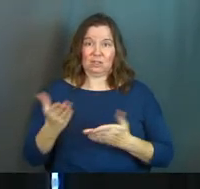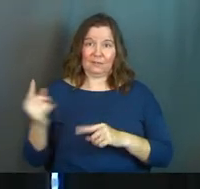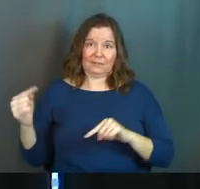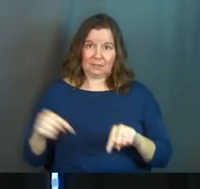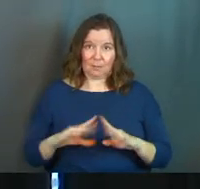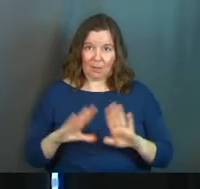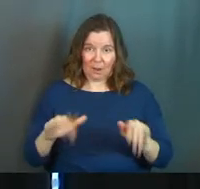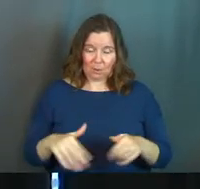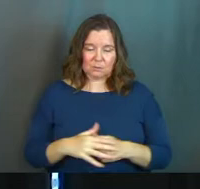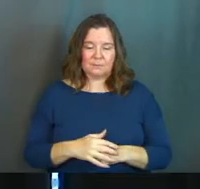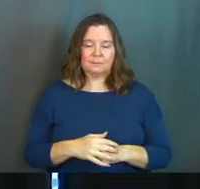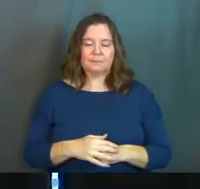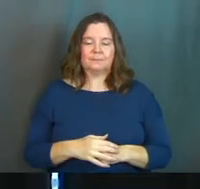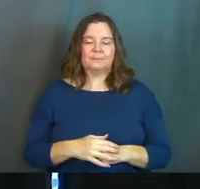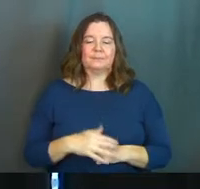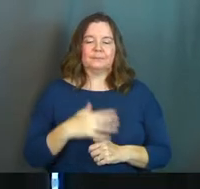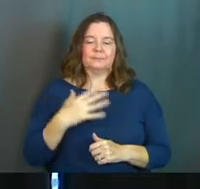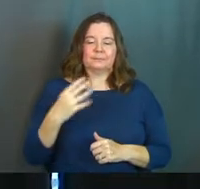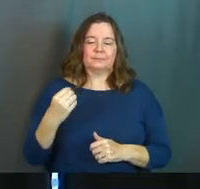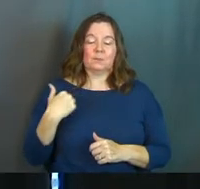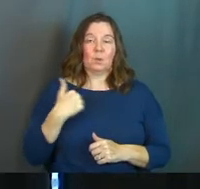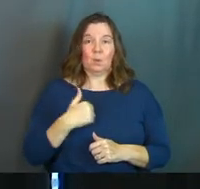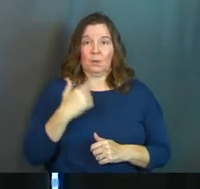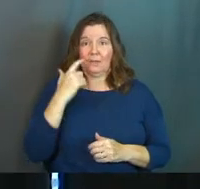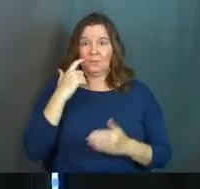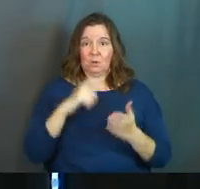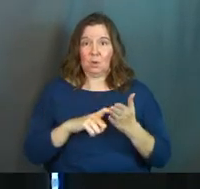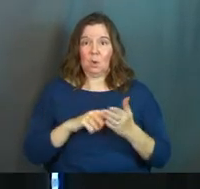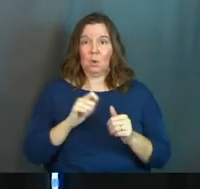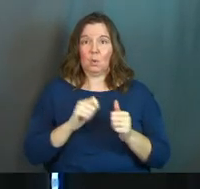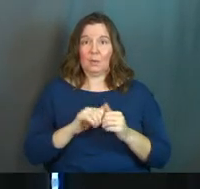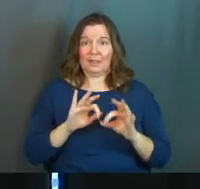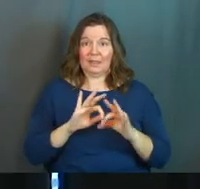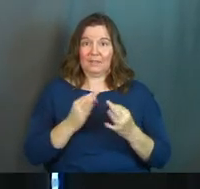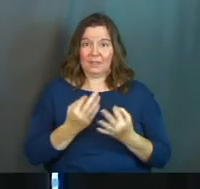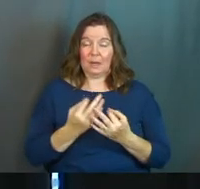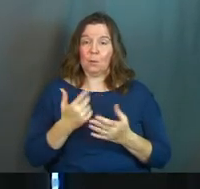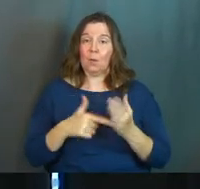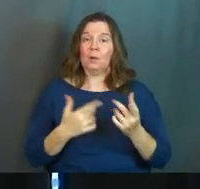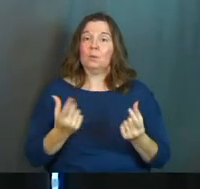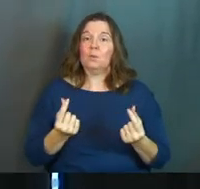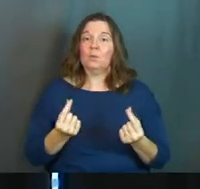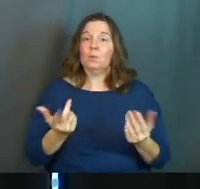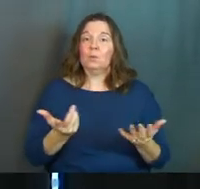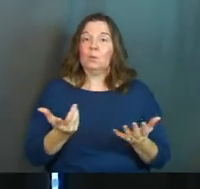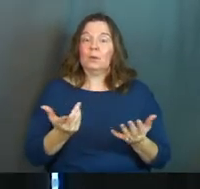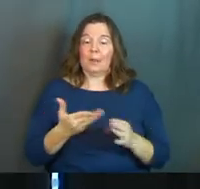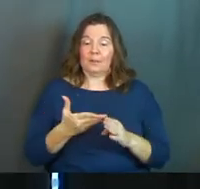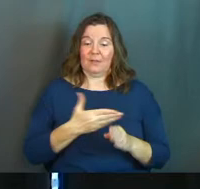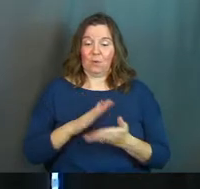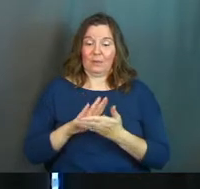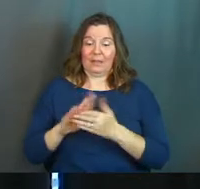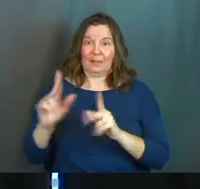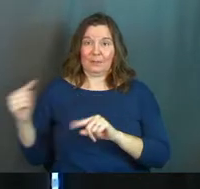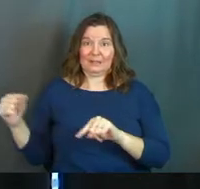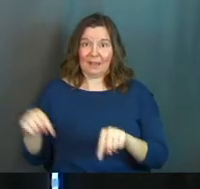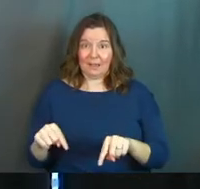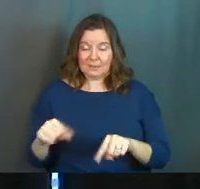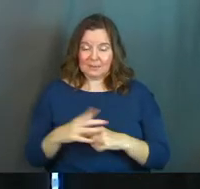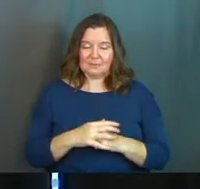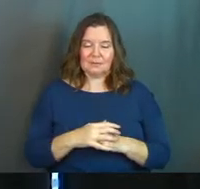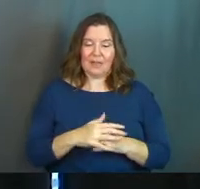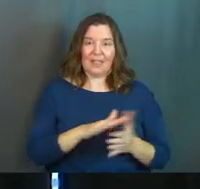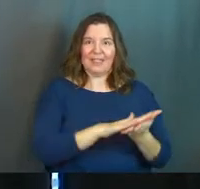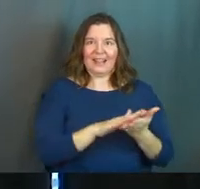come to their house. And we've noticed with this family, what they'll do is before the cleaning service